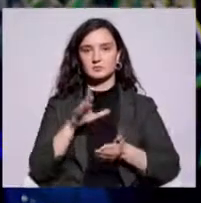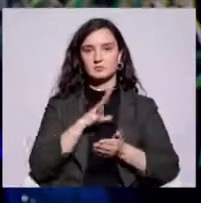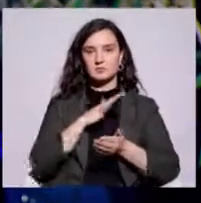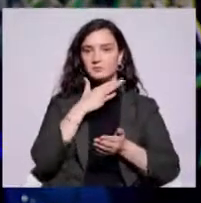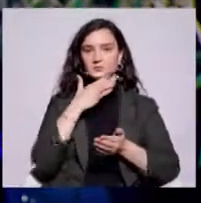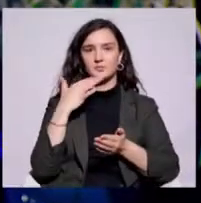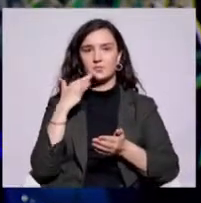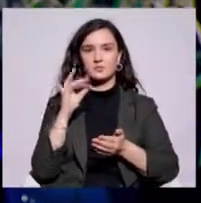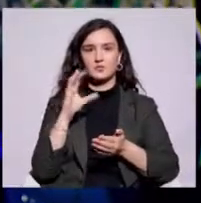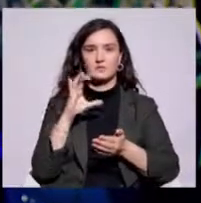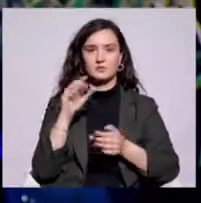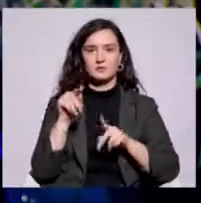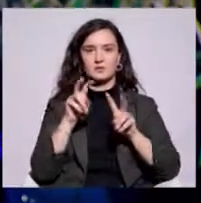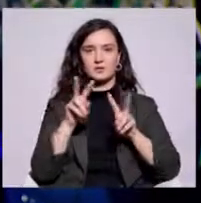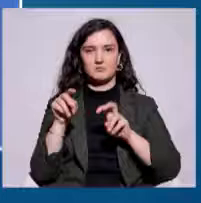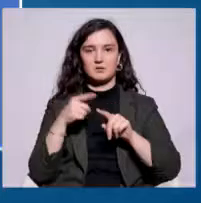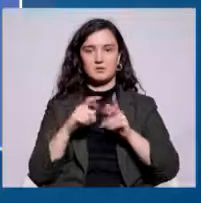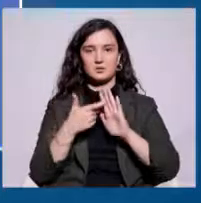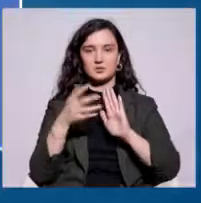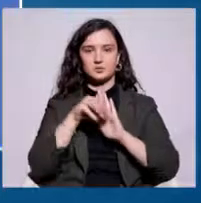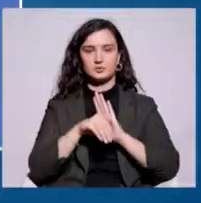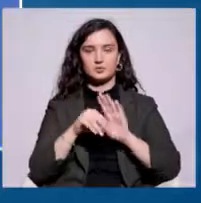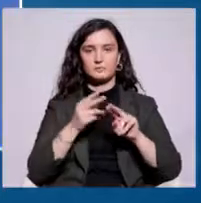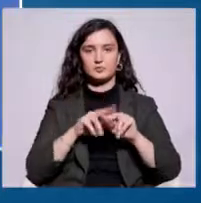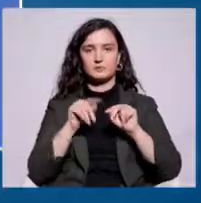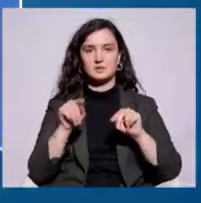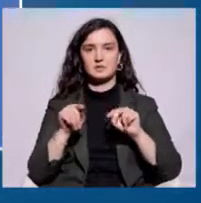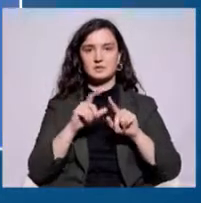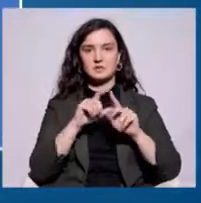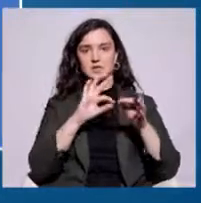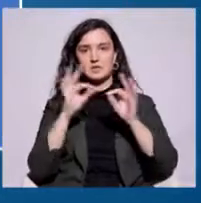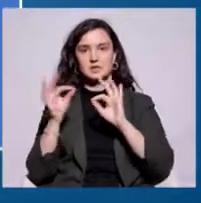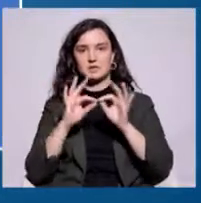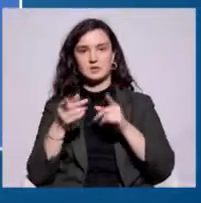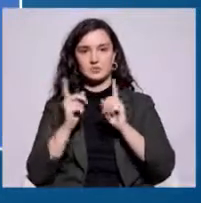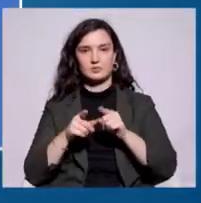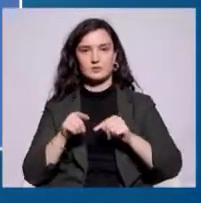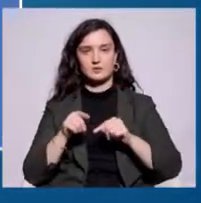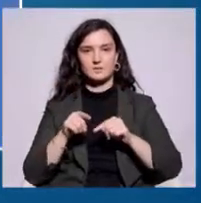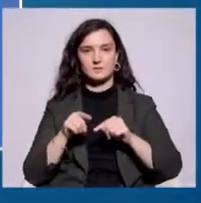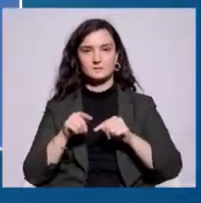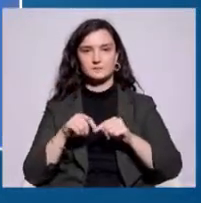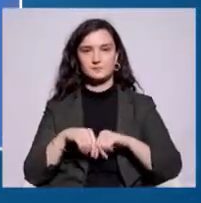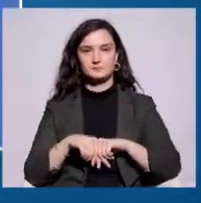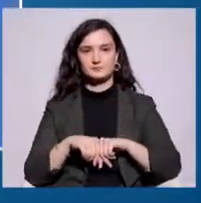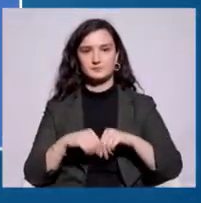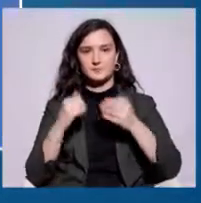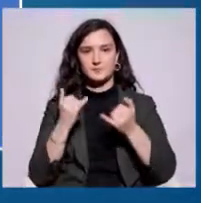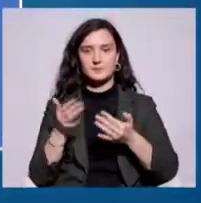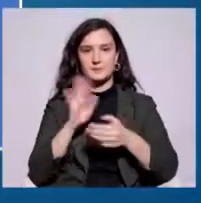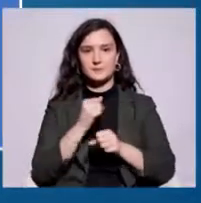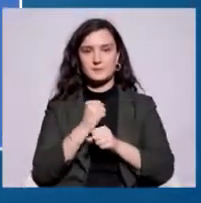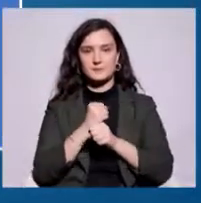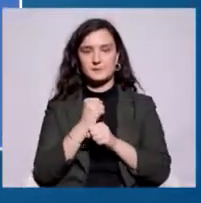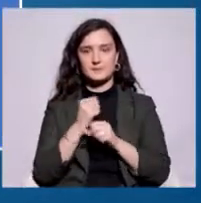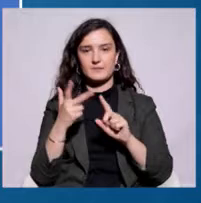a lot of office items in the room. So this sentence is true. And now let's do